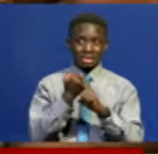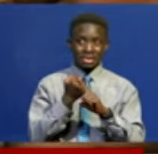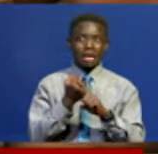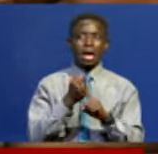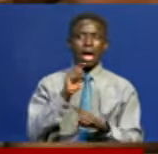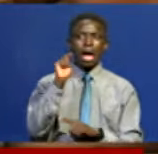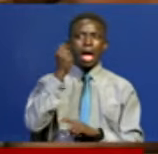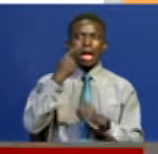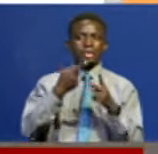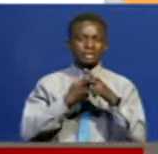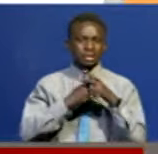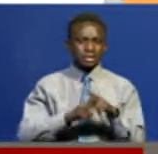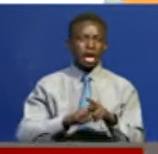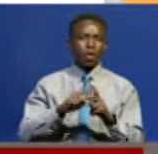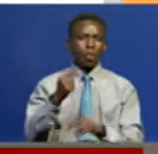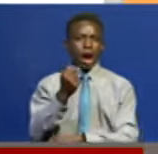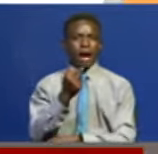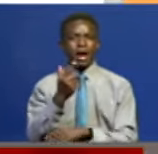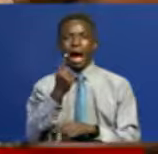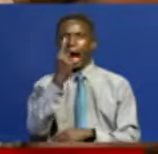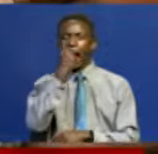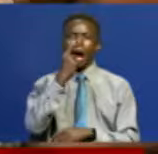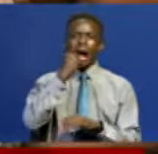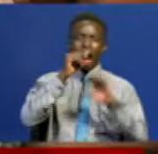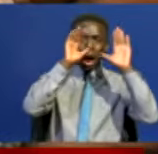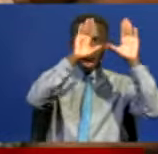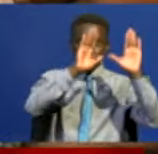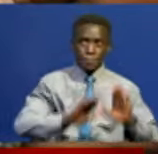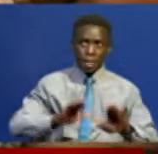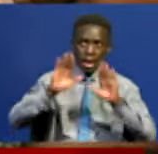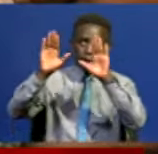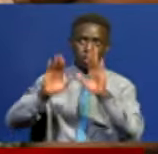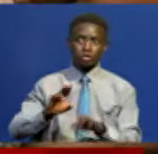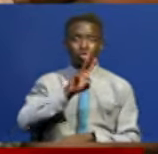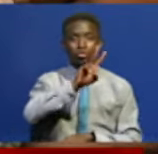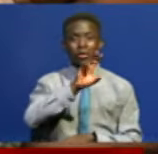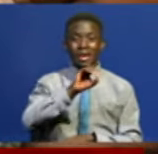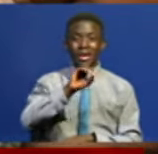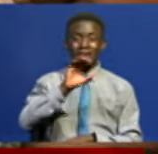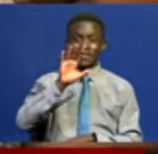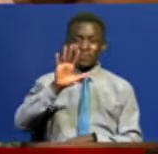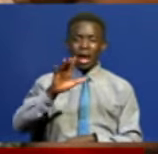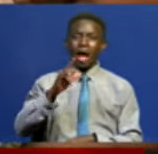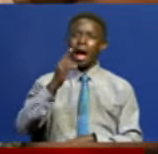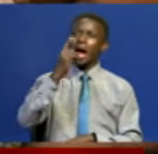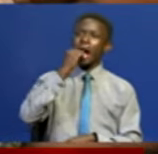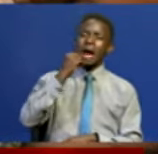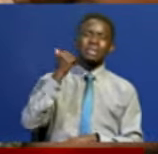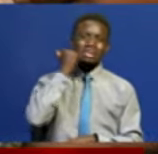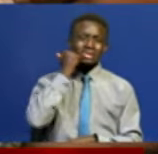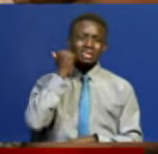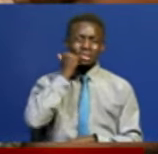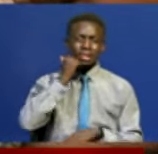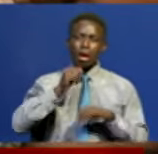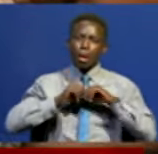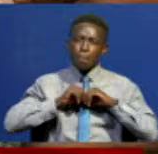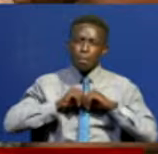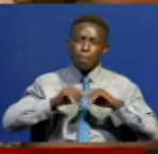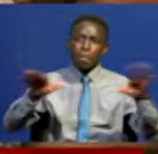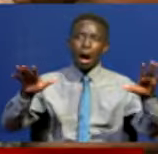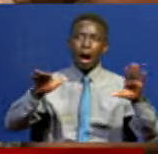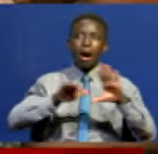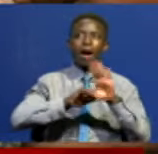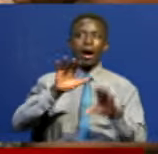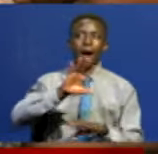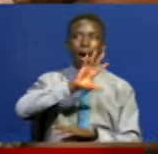immunization campaign. In 2005, an outbreak of wild polio was declared in the Horn of Africa and Yemen, with